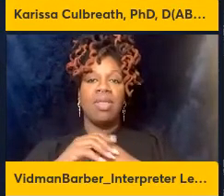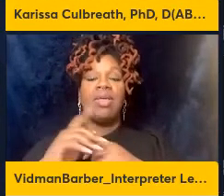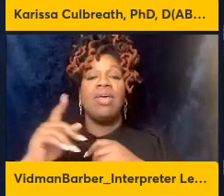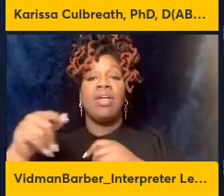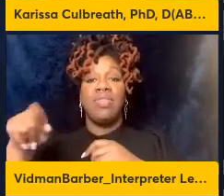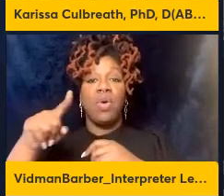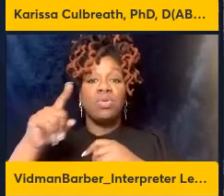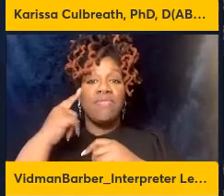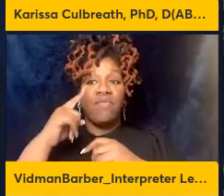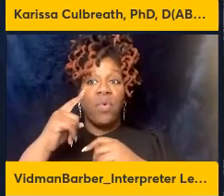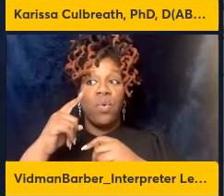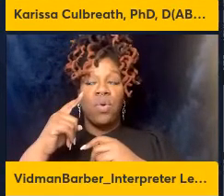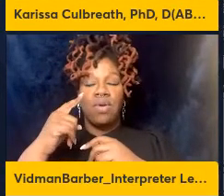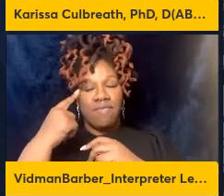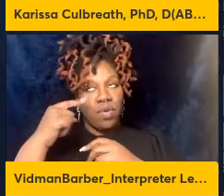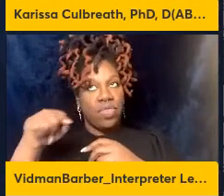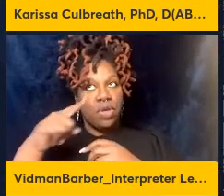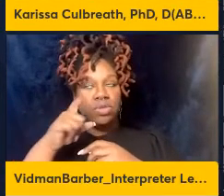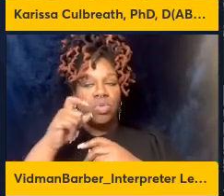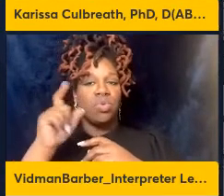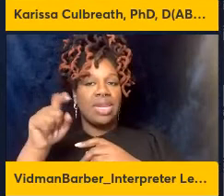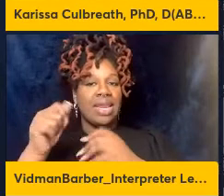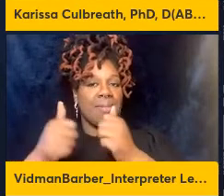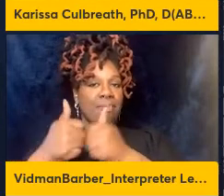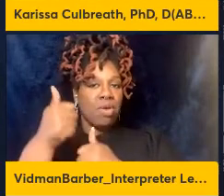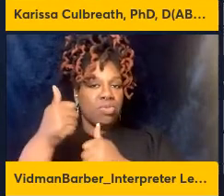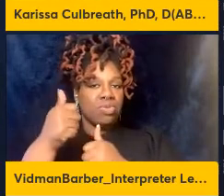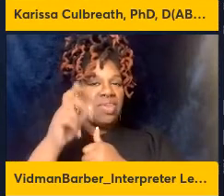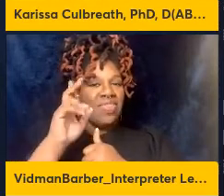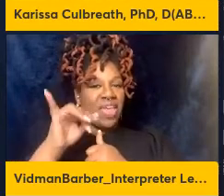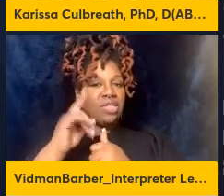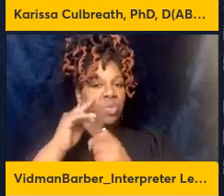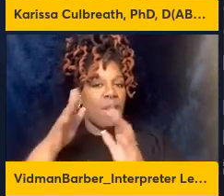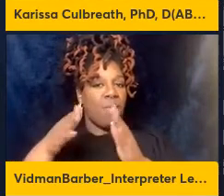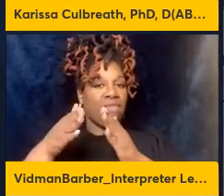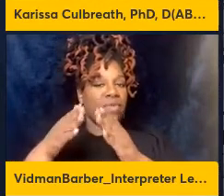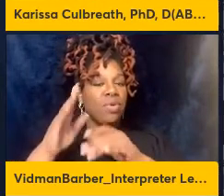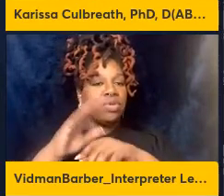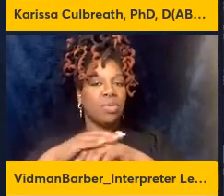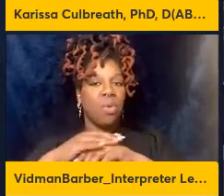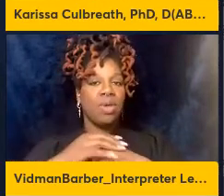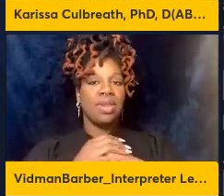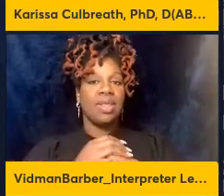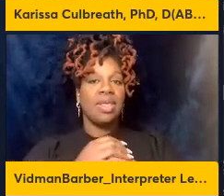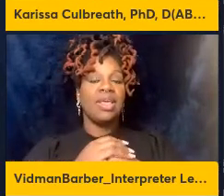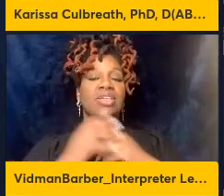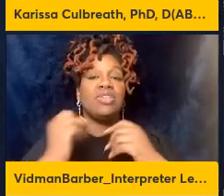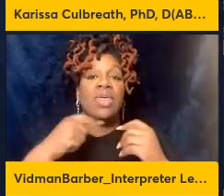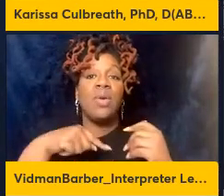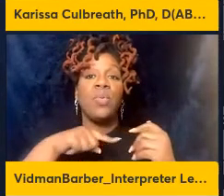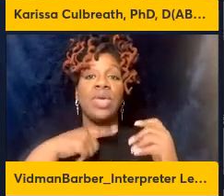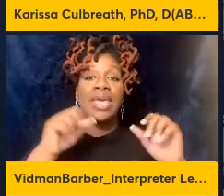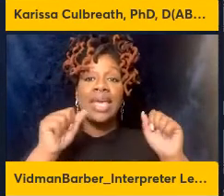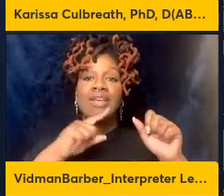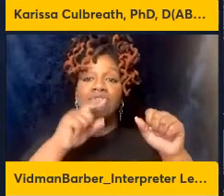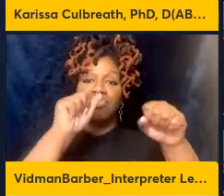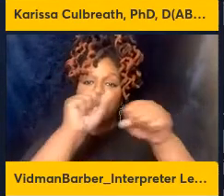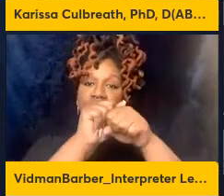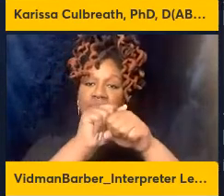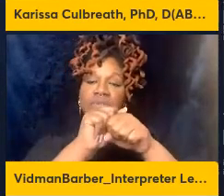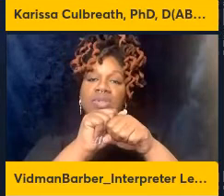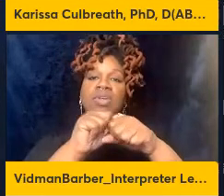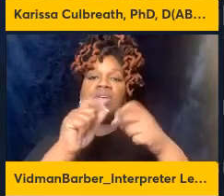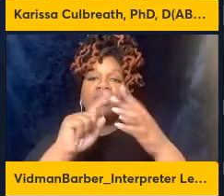them most is really the direction that I've been focusing my efforts on so that we can truly get to a space